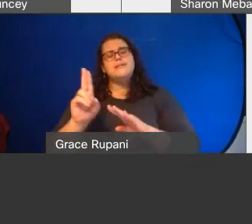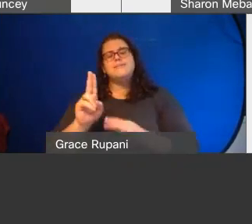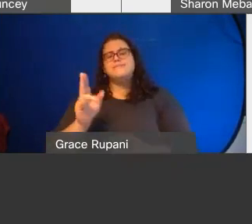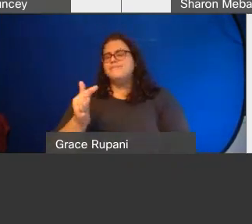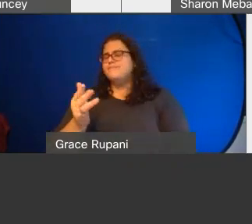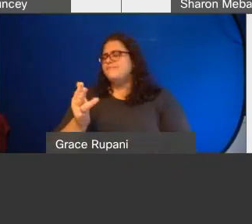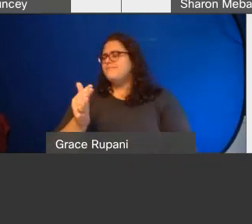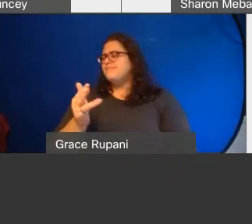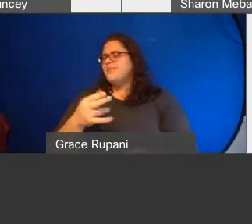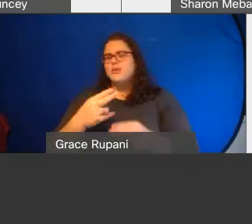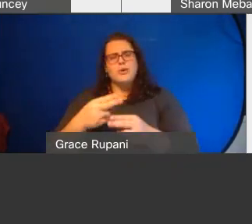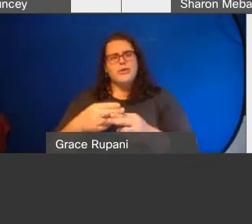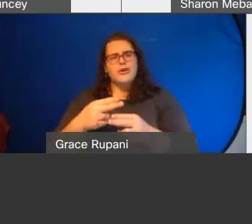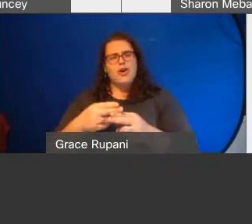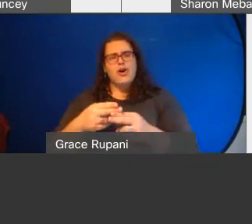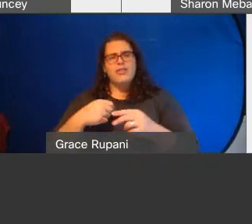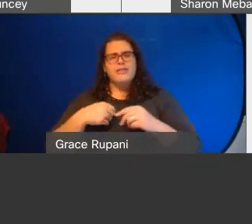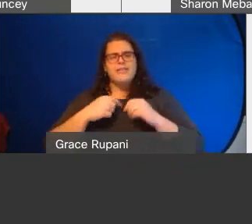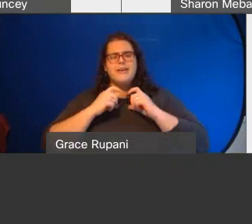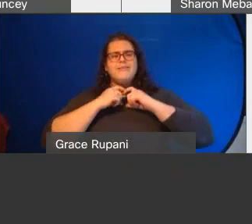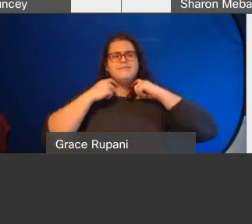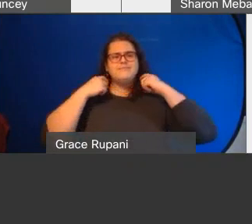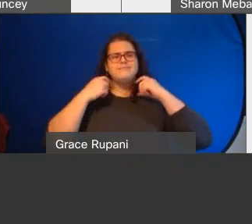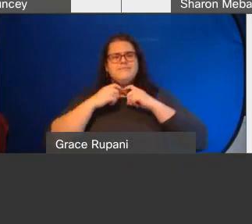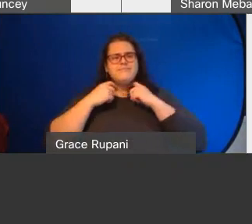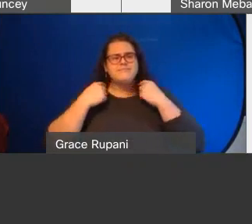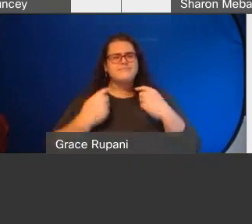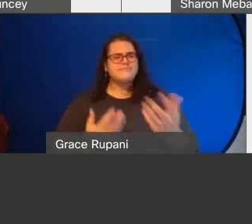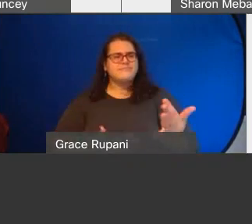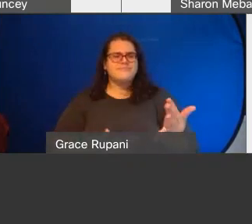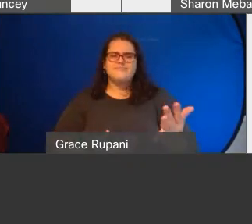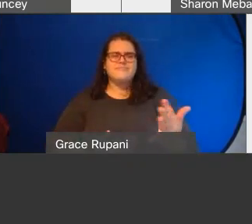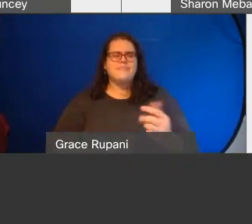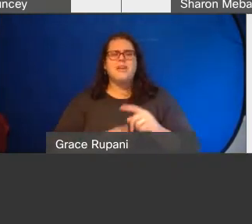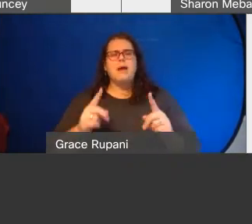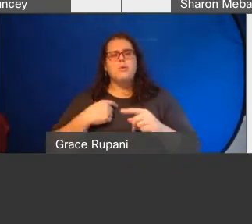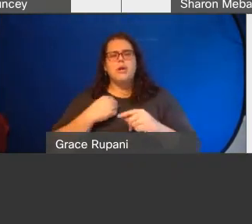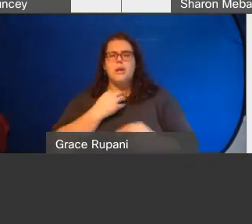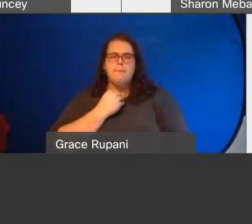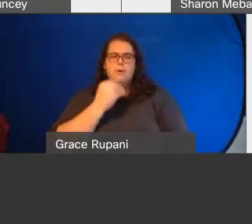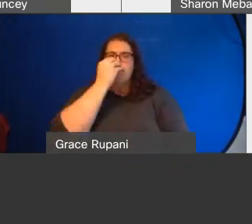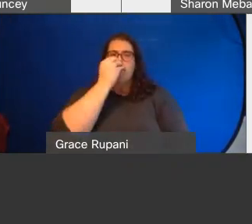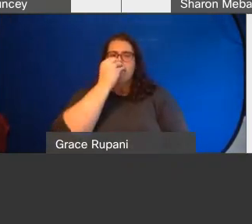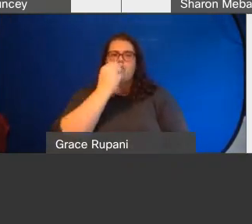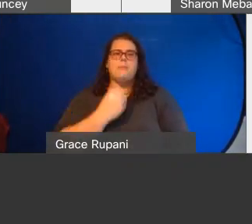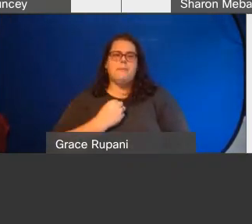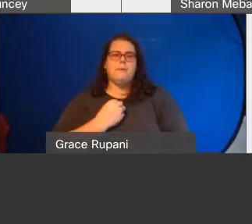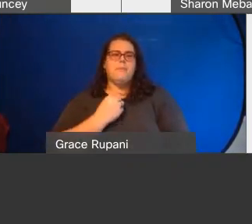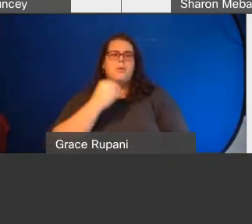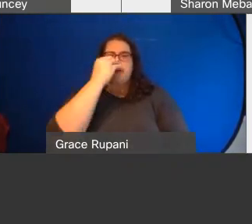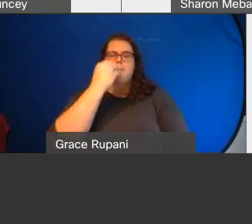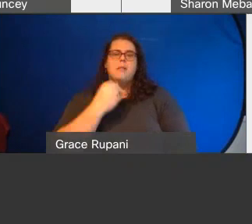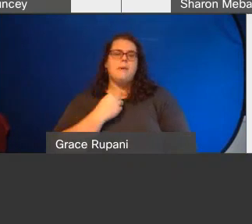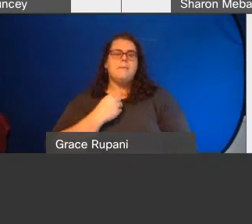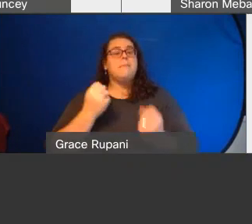the things that go around your neck. I can't remember the name of them, but you could pull them up over your face, and a lot of people were using those. And then there